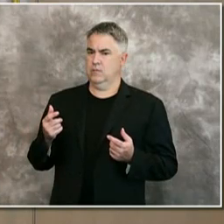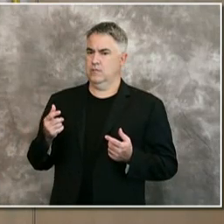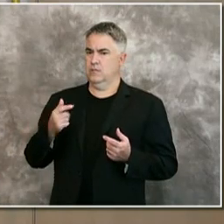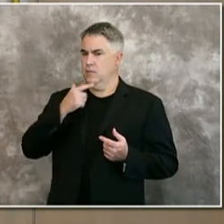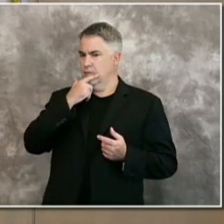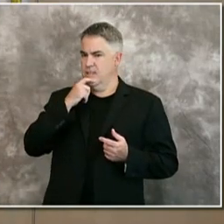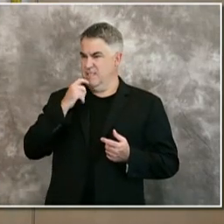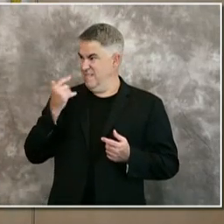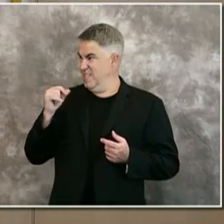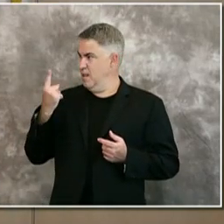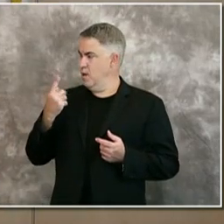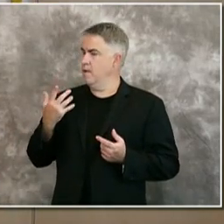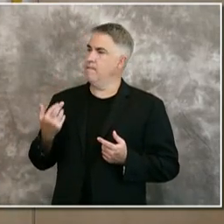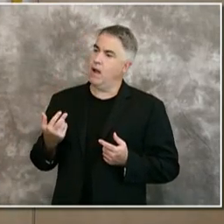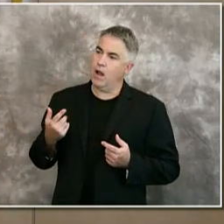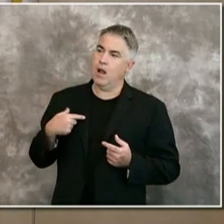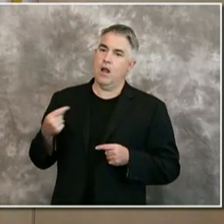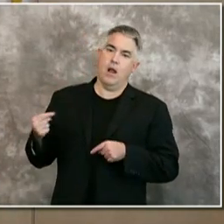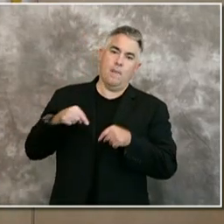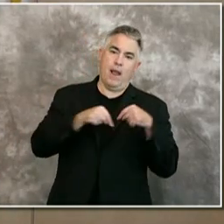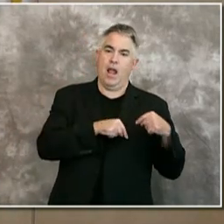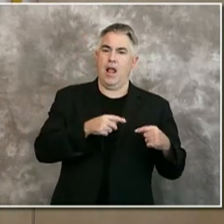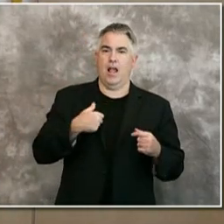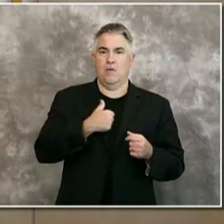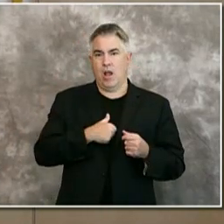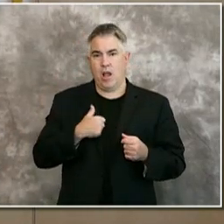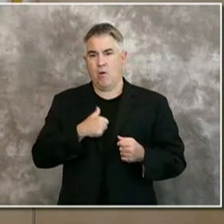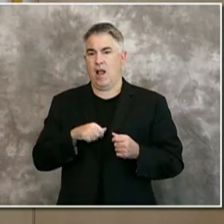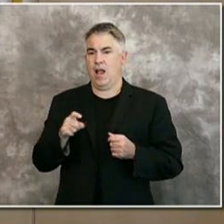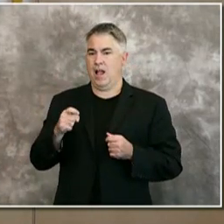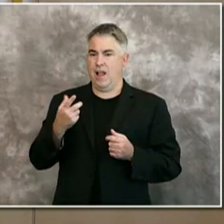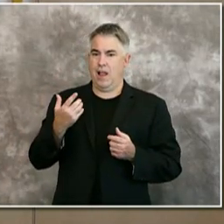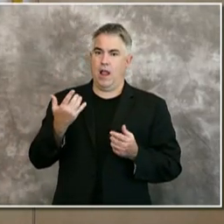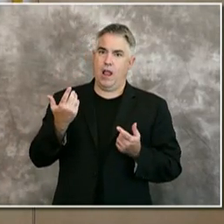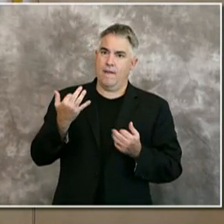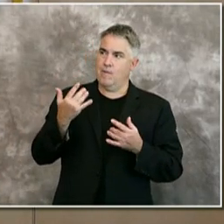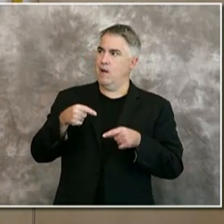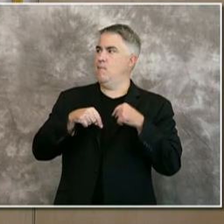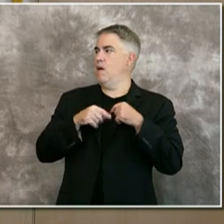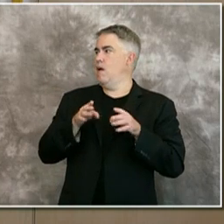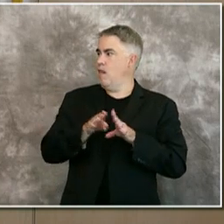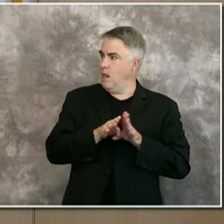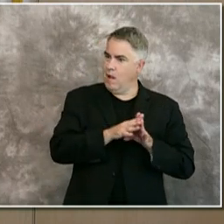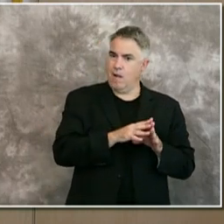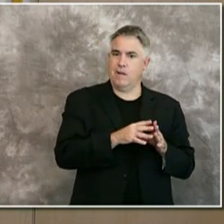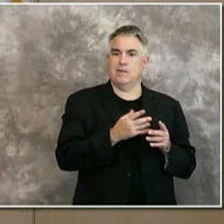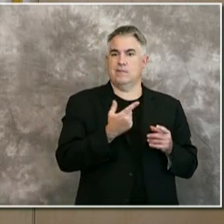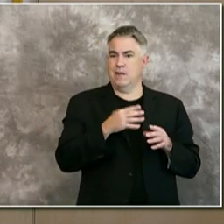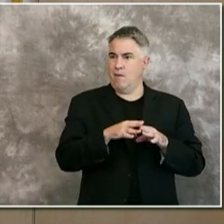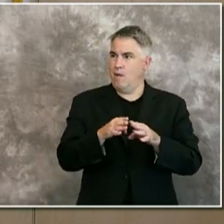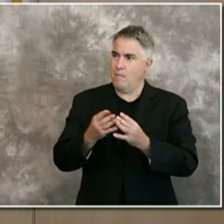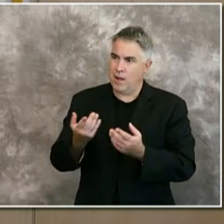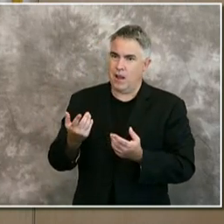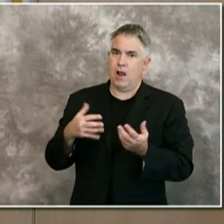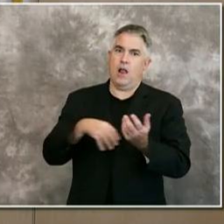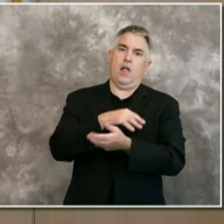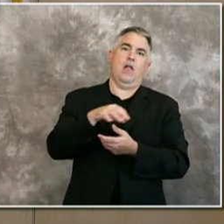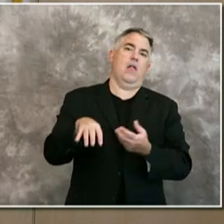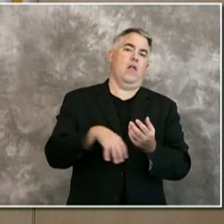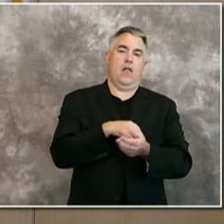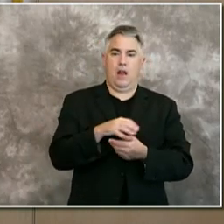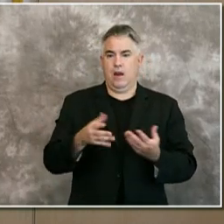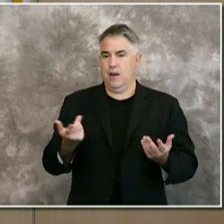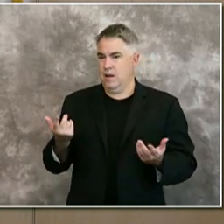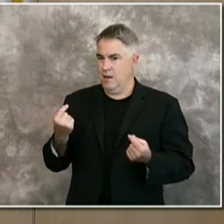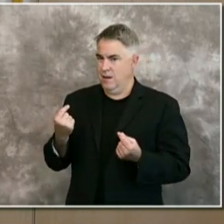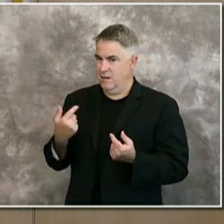the reopenings about how the reopenings have been handled so far and what was learned moving forward that might be applied 3 weeks